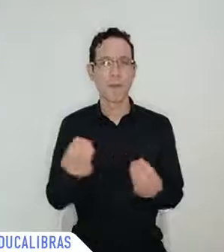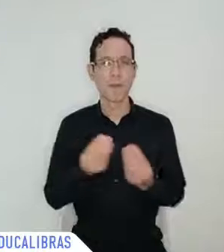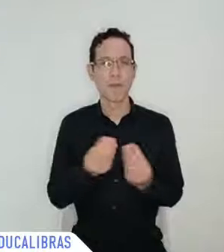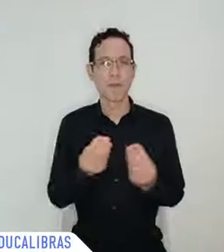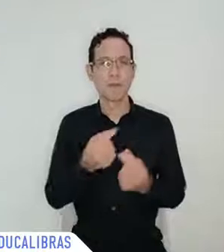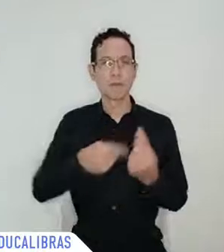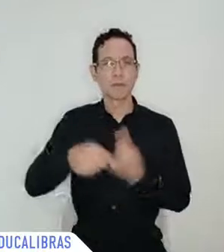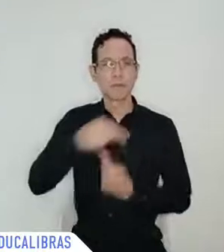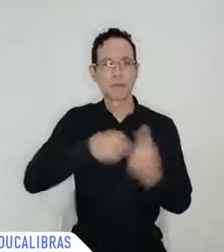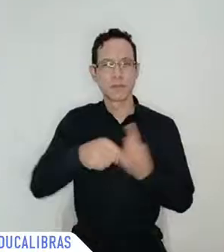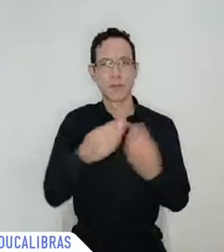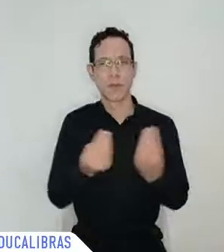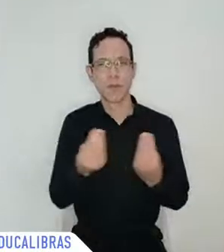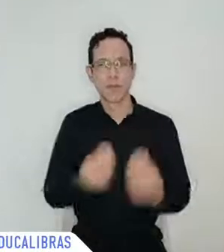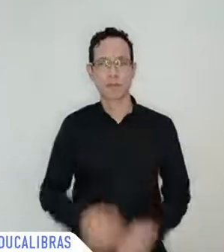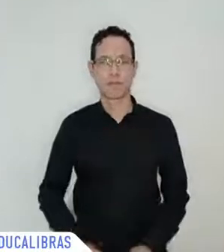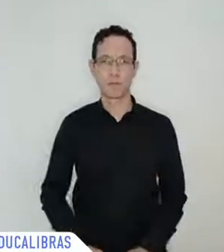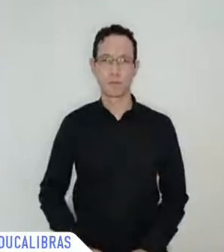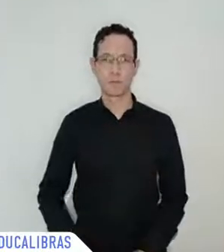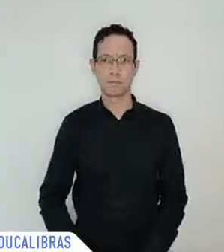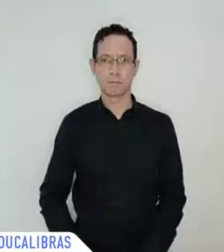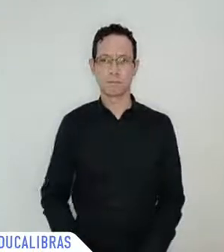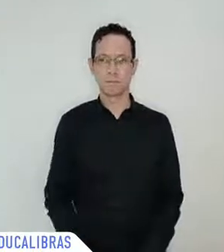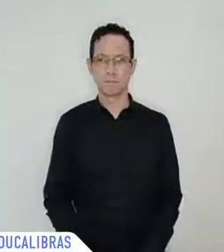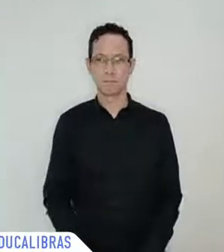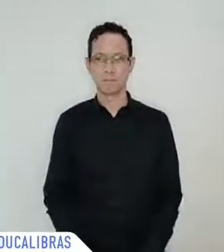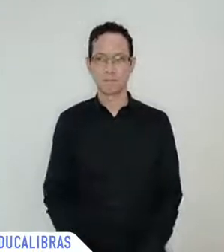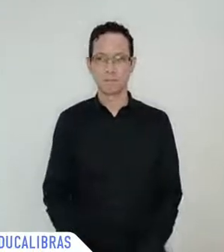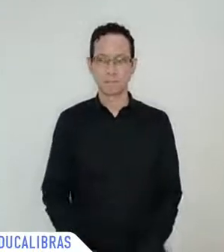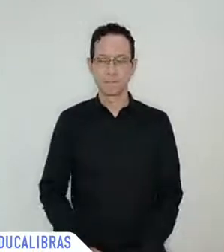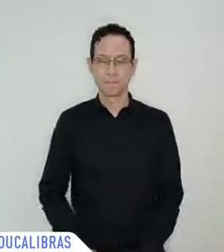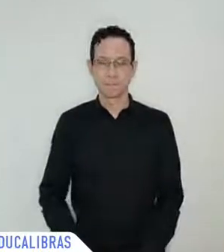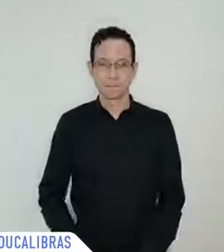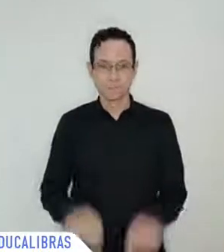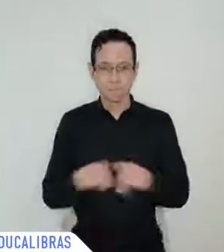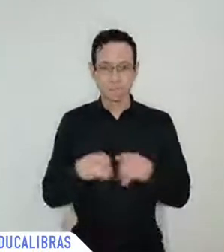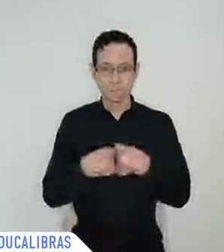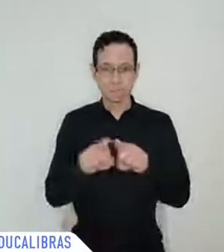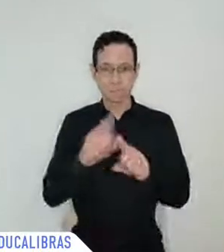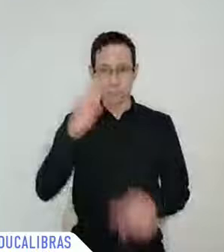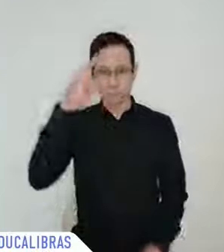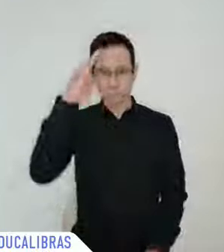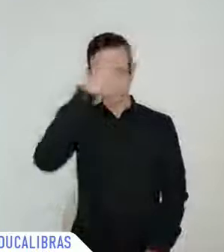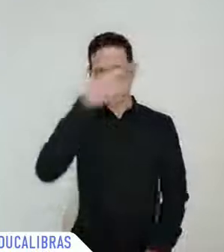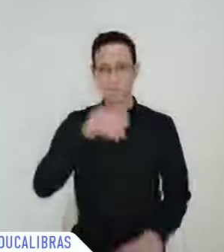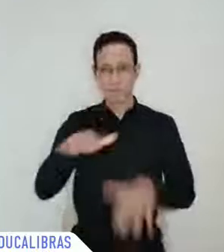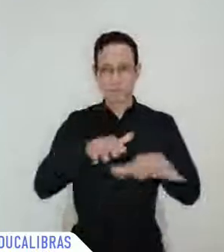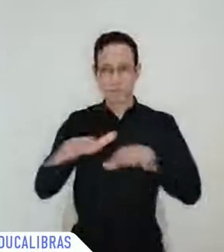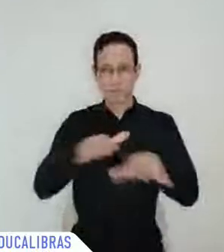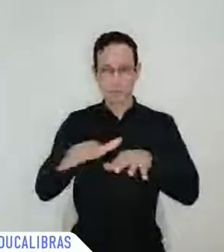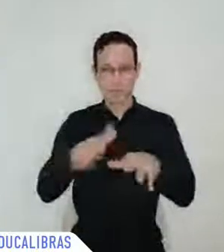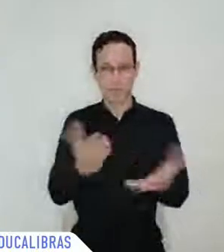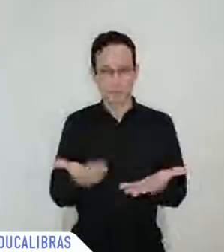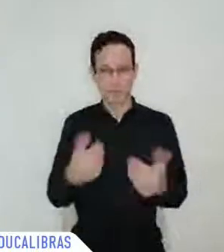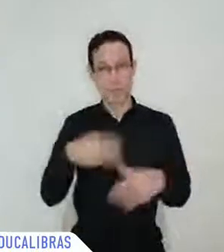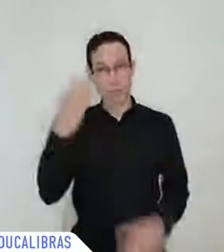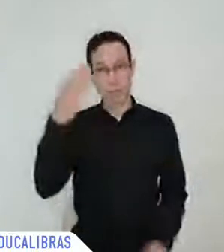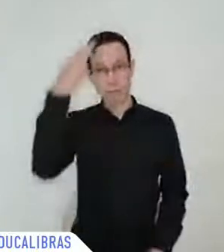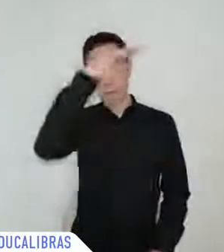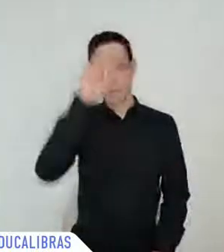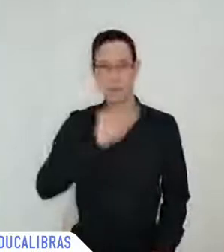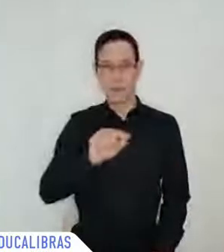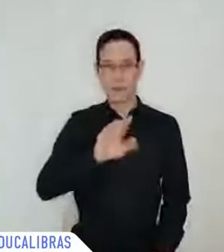I'd like to know how this relationship goes. And I want to know if you see the horizon of Bolsonaro